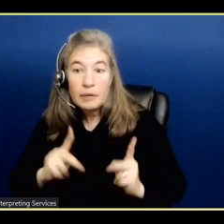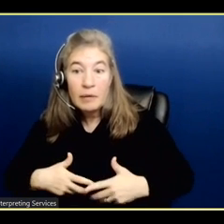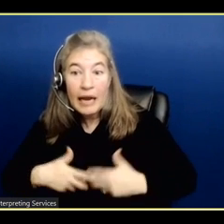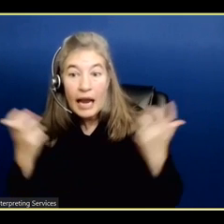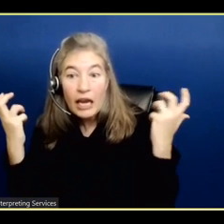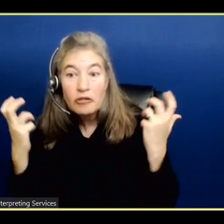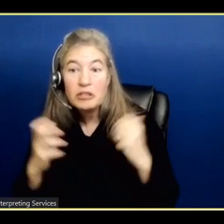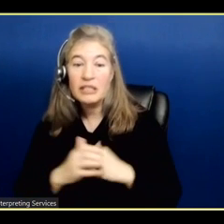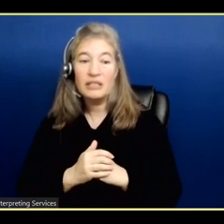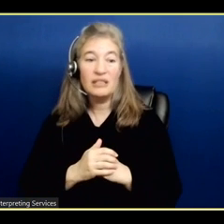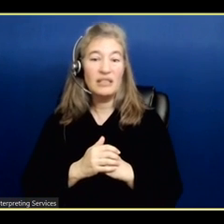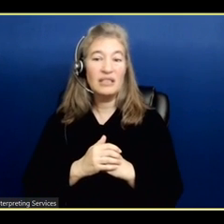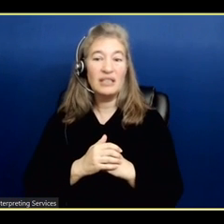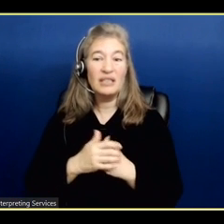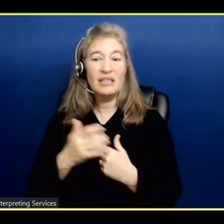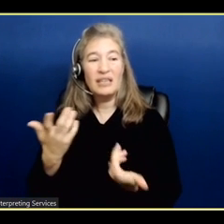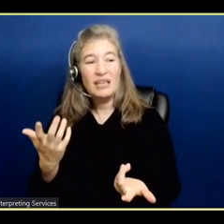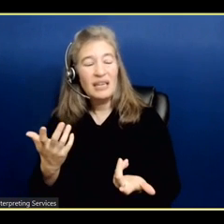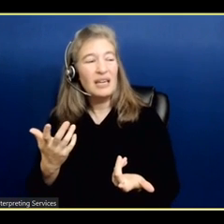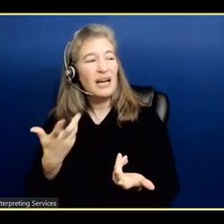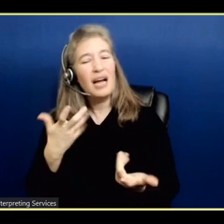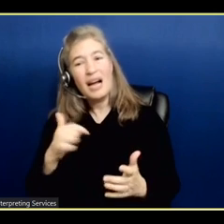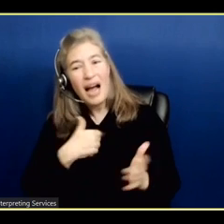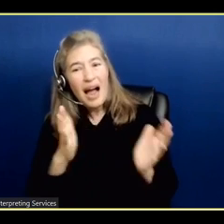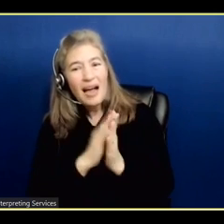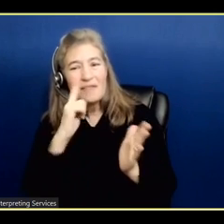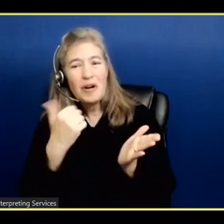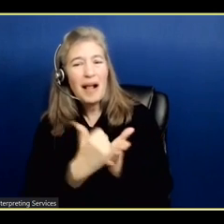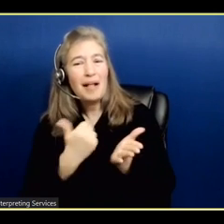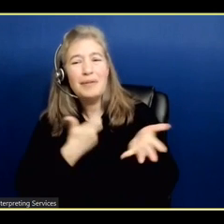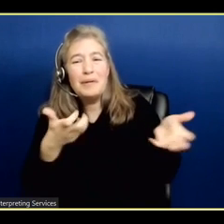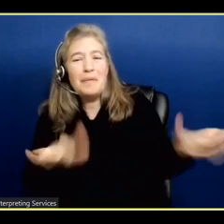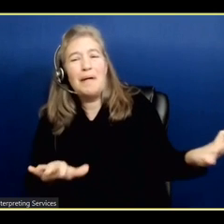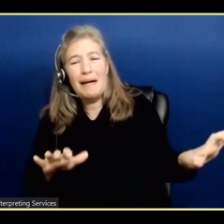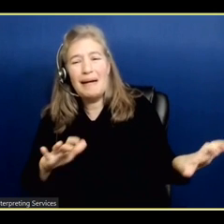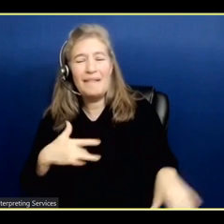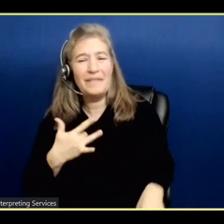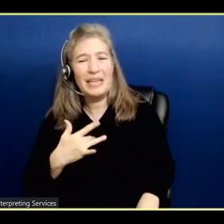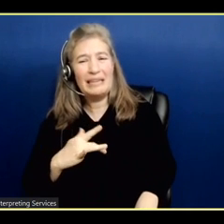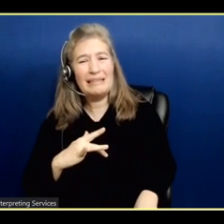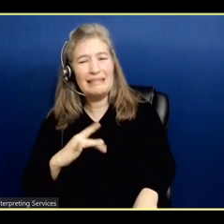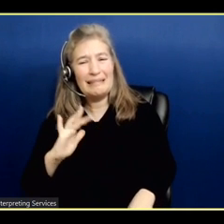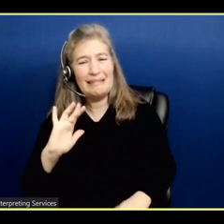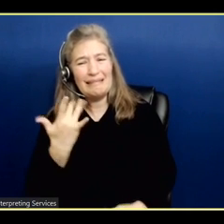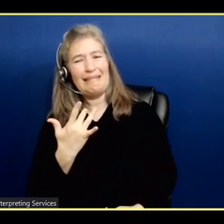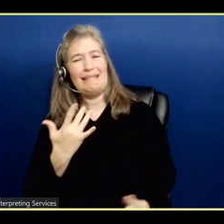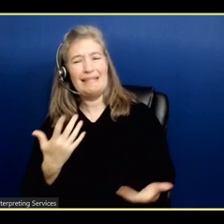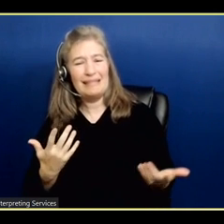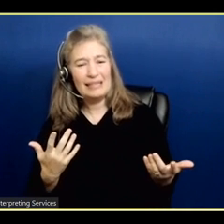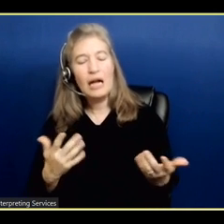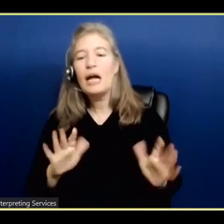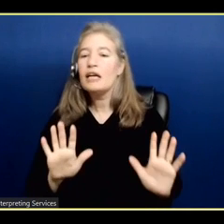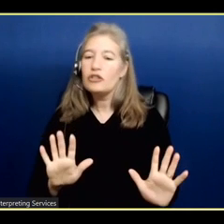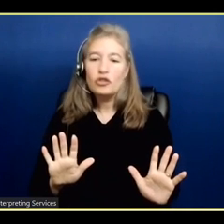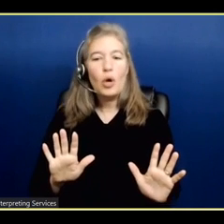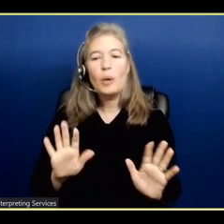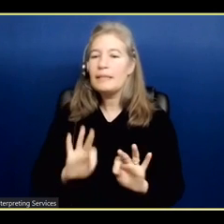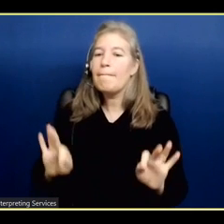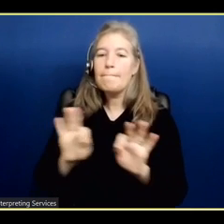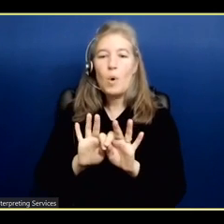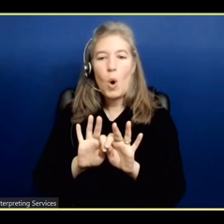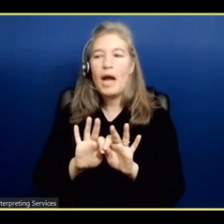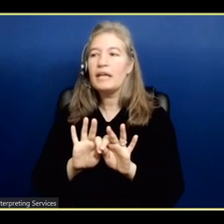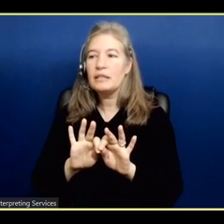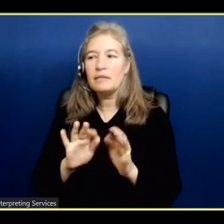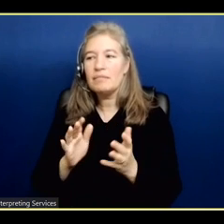that they need to be asking for help, and that comes out. Some people try to be very professional and take a just-the-facts approach, and so they